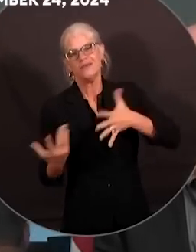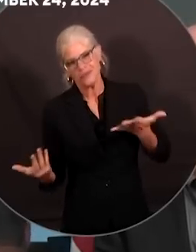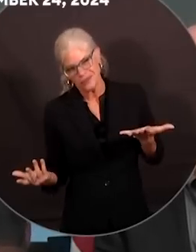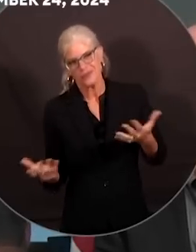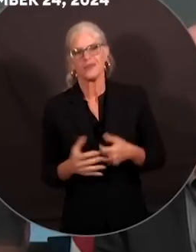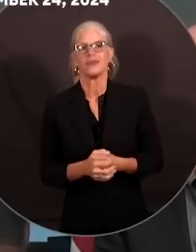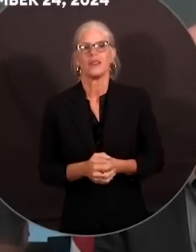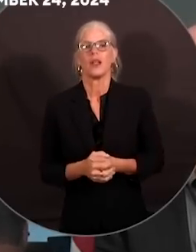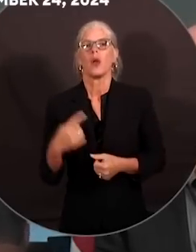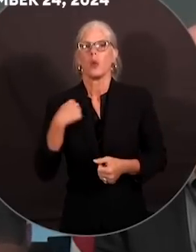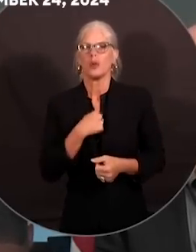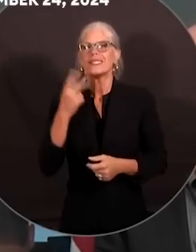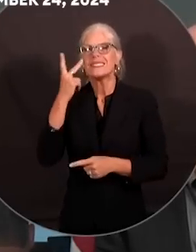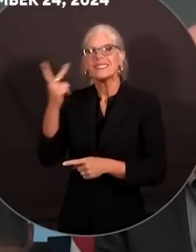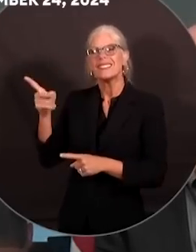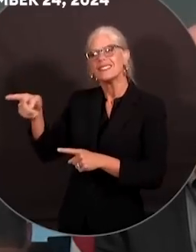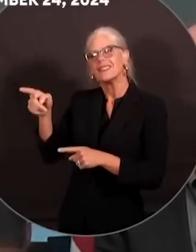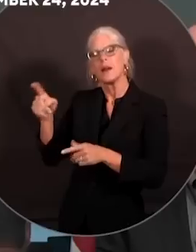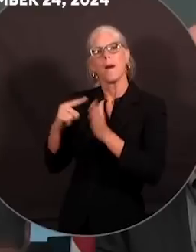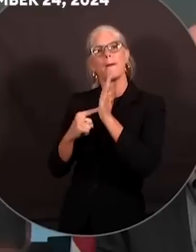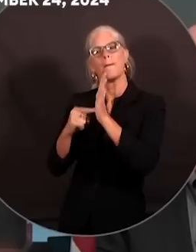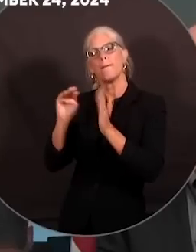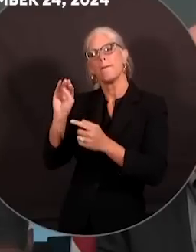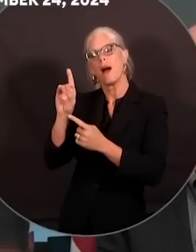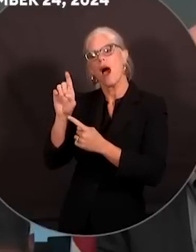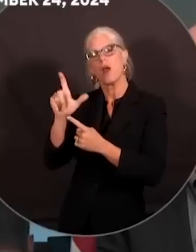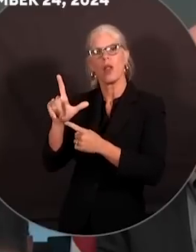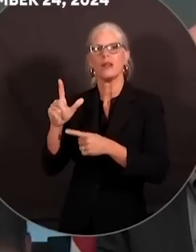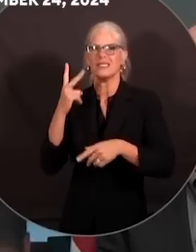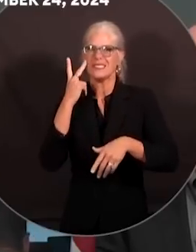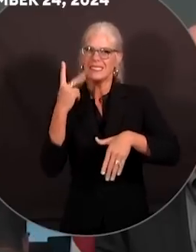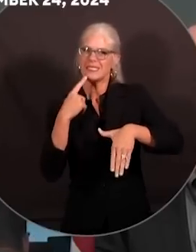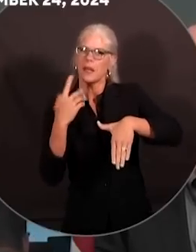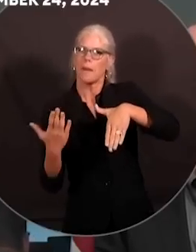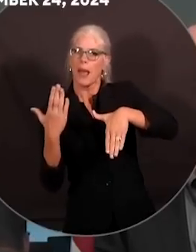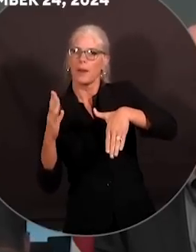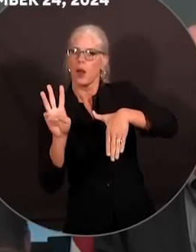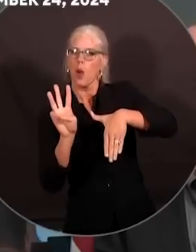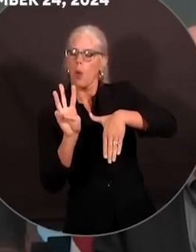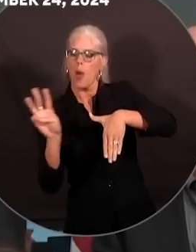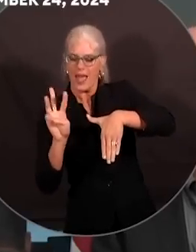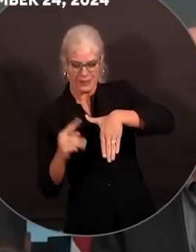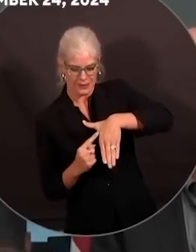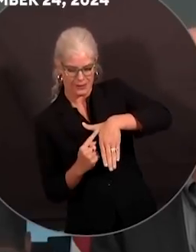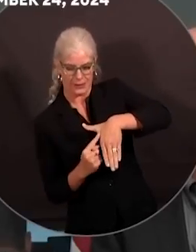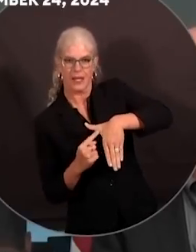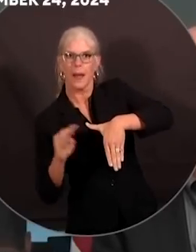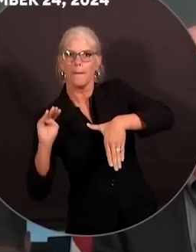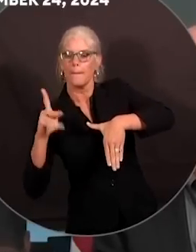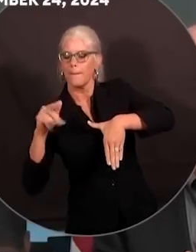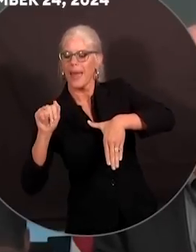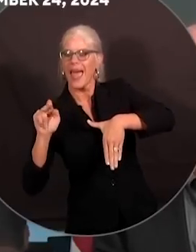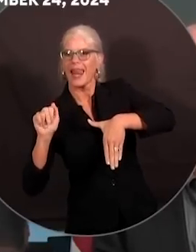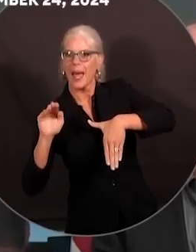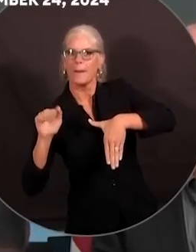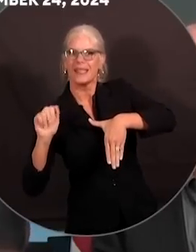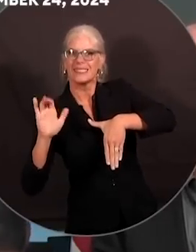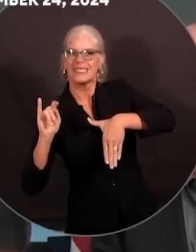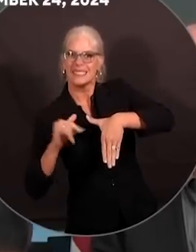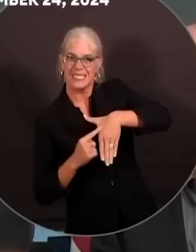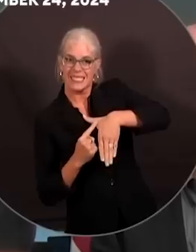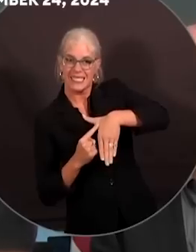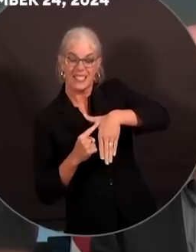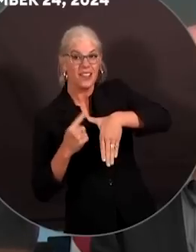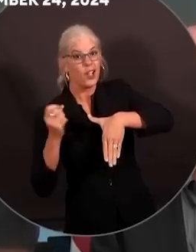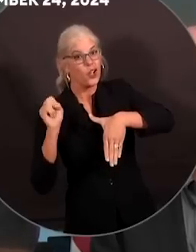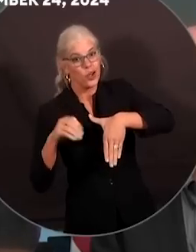morning that take it as far west as pretty close to Panama City. And I think the eastern routes are probably more